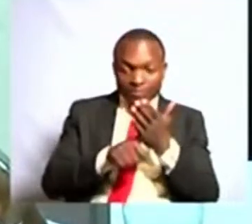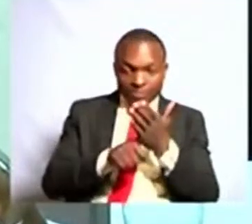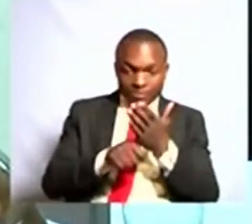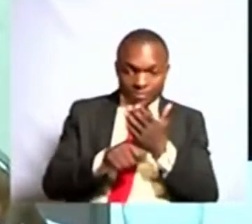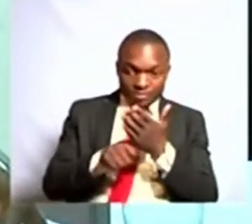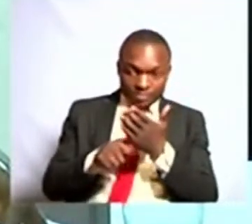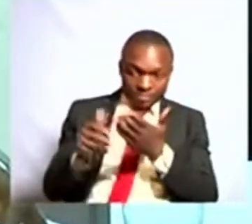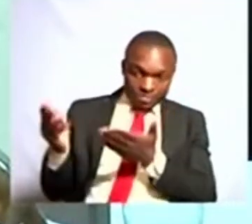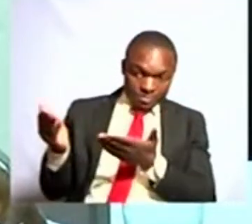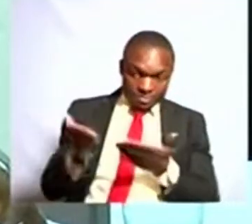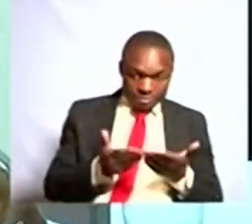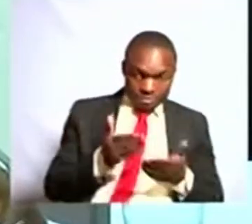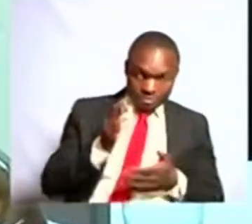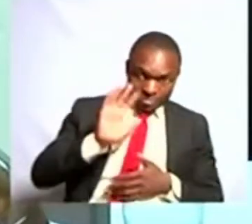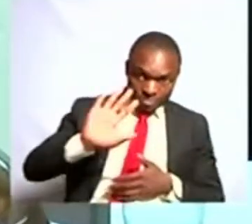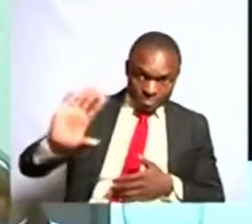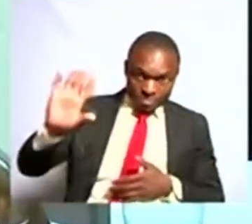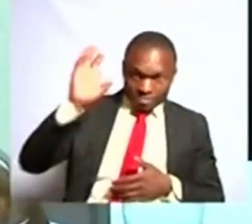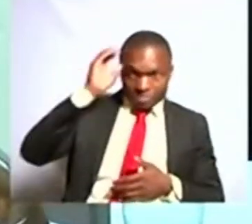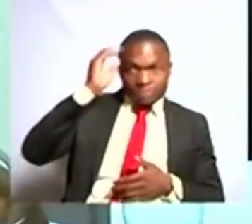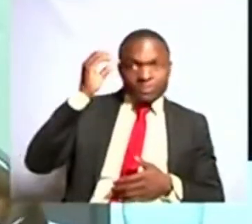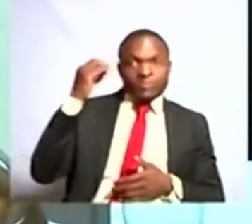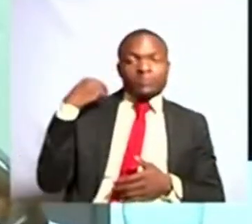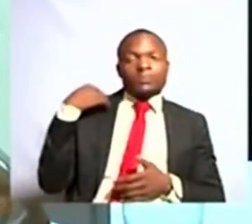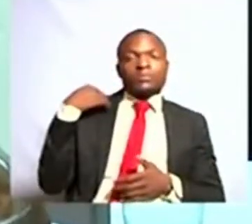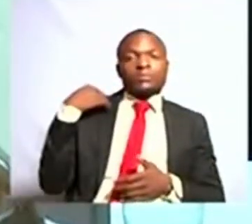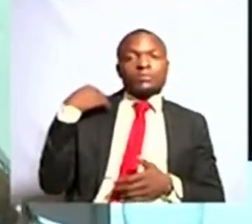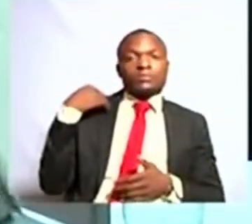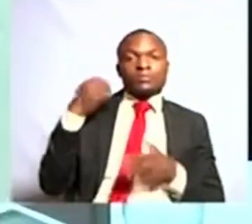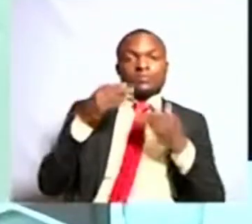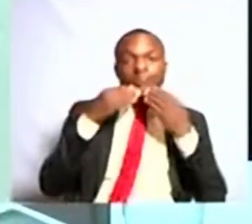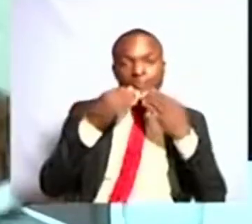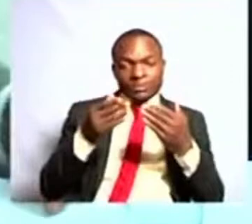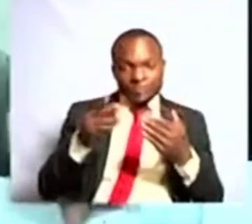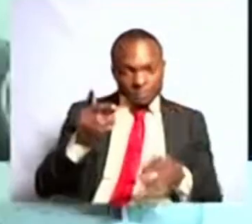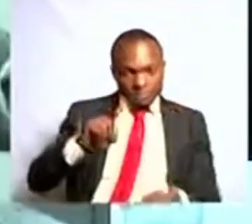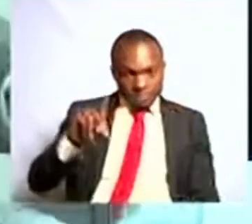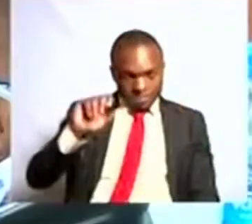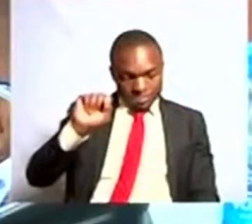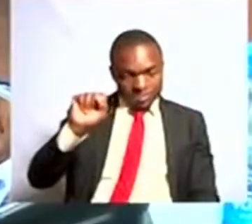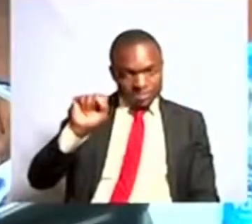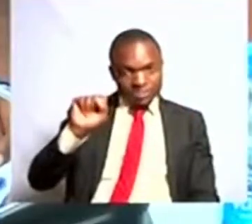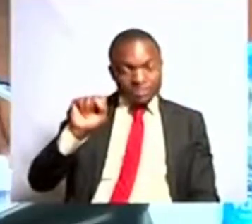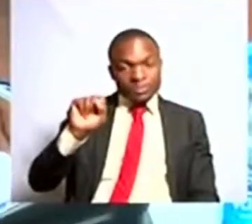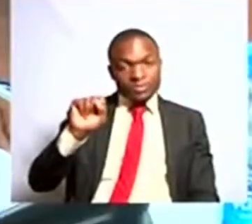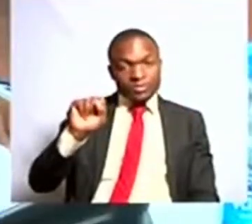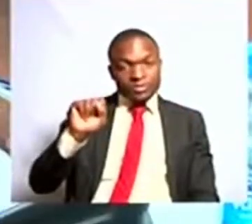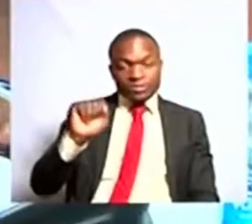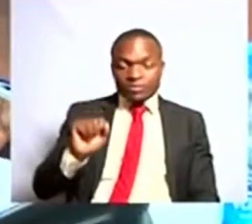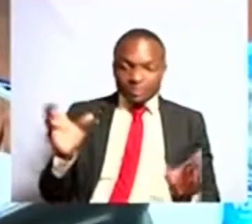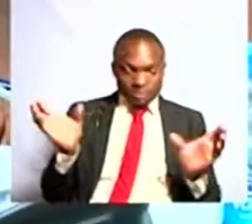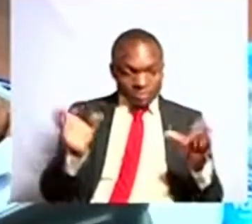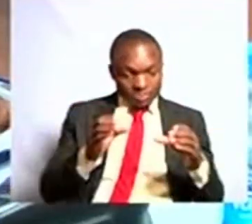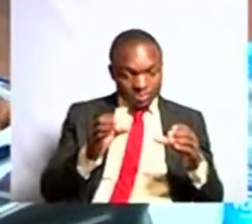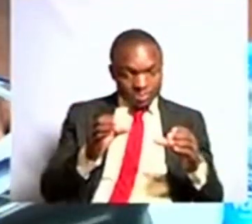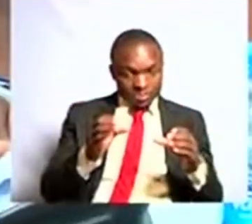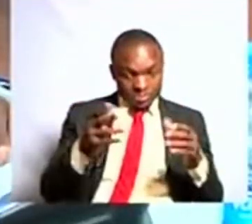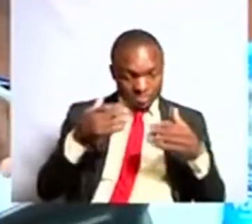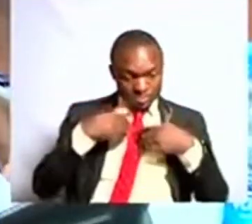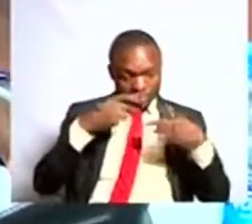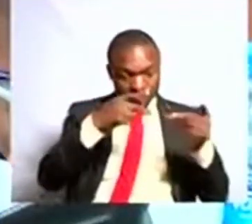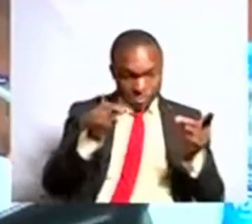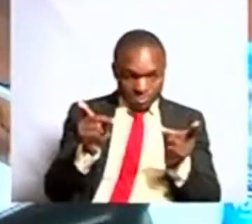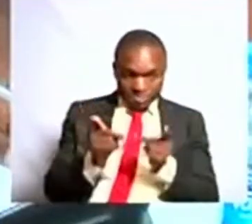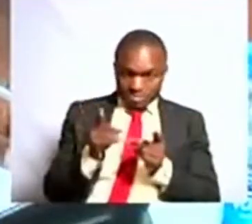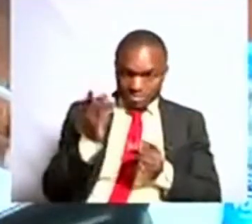originated from my office. Okay. Thank you very much, PS. We have, I think as a committee, we have got a position on